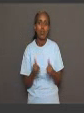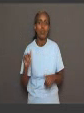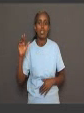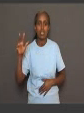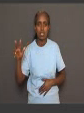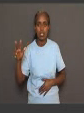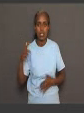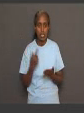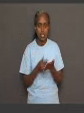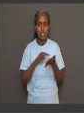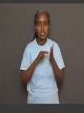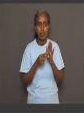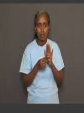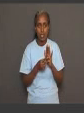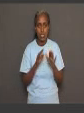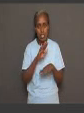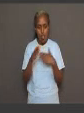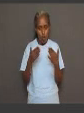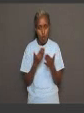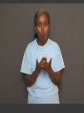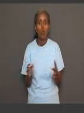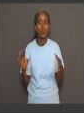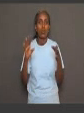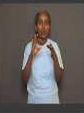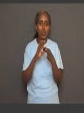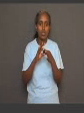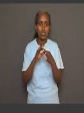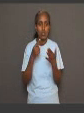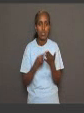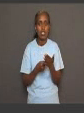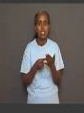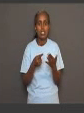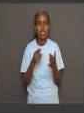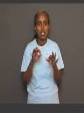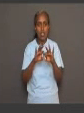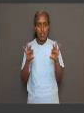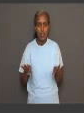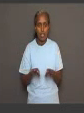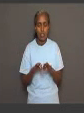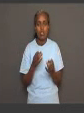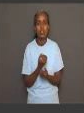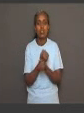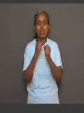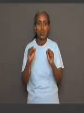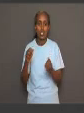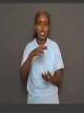3. This means all coordinates in this field are in the solution